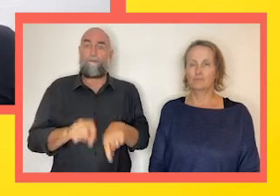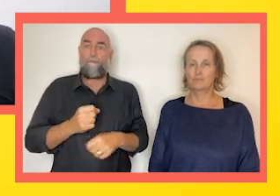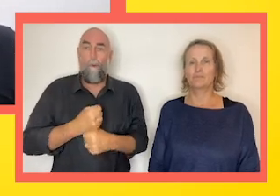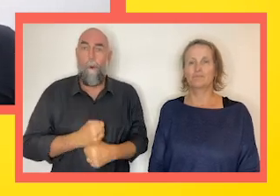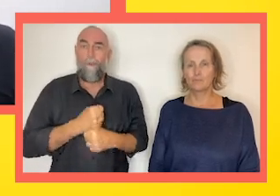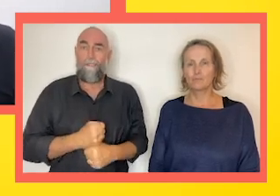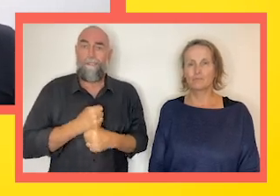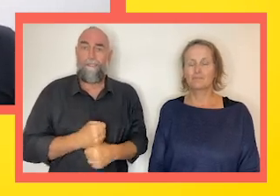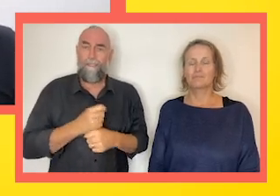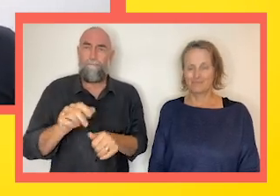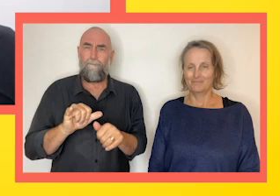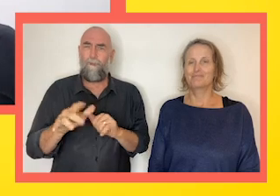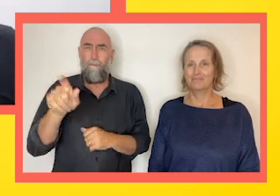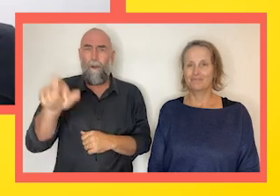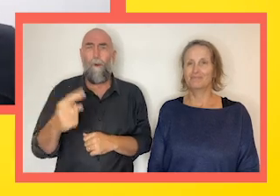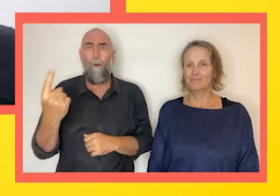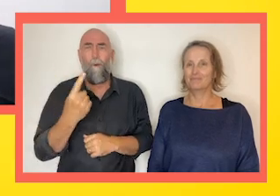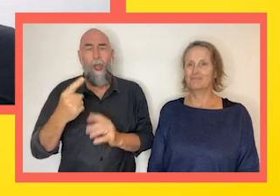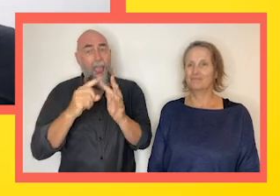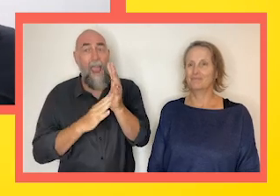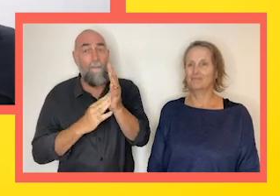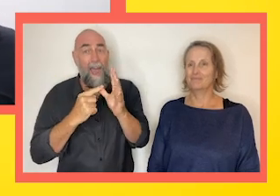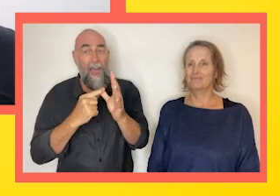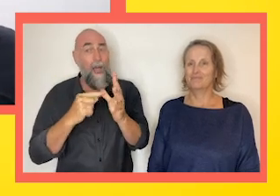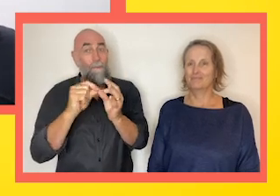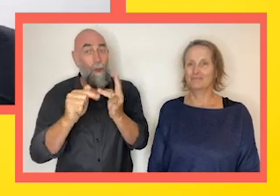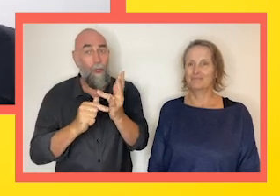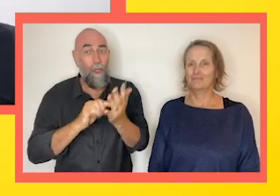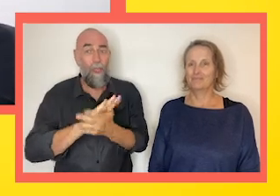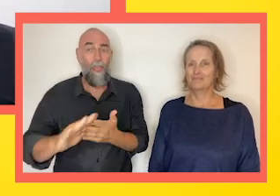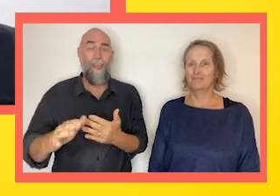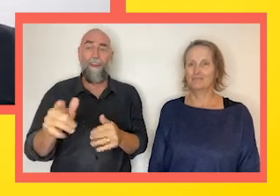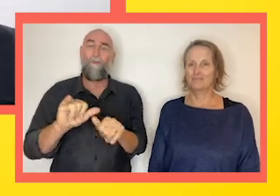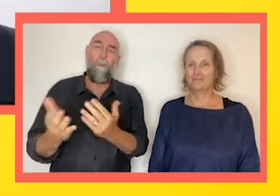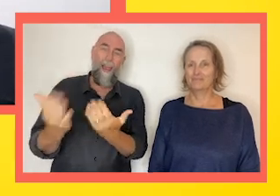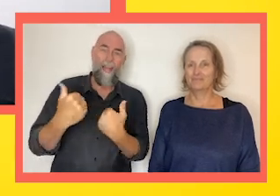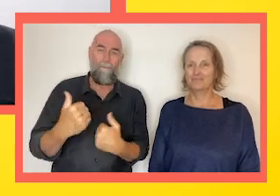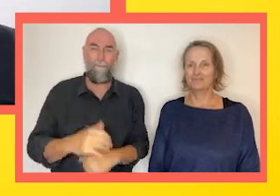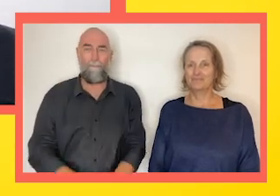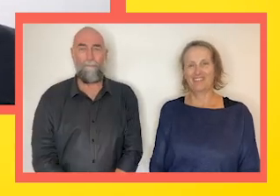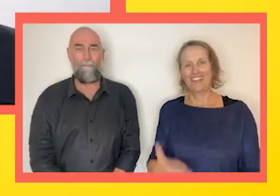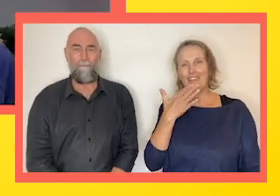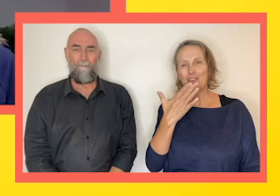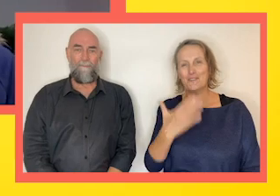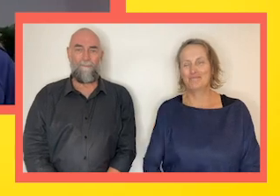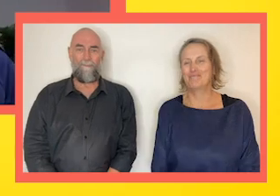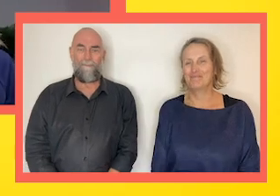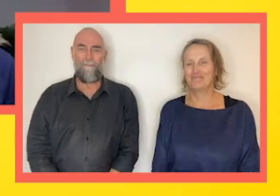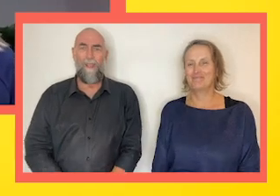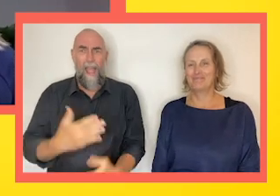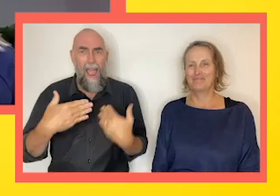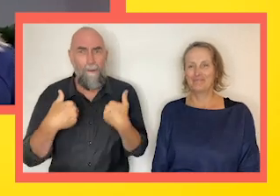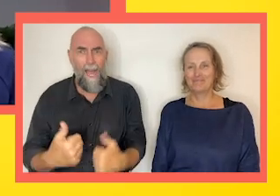most talented performers. We have the great Emma Booth. Emma, welcome to You Little Ripper. Thank you. Thanks for having